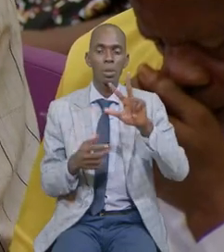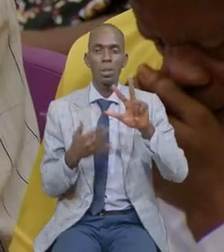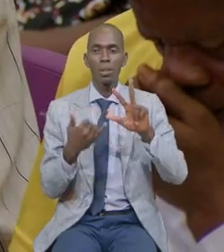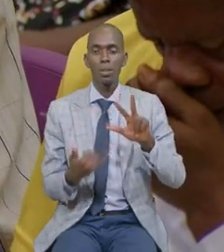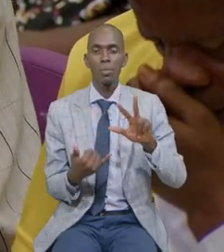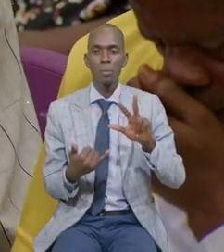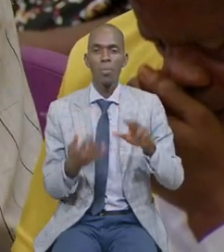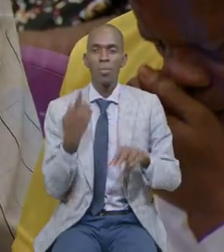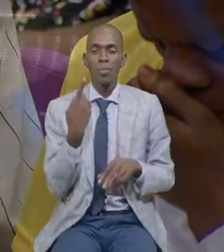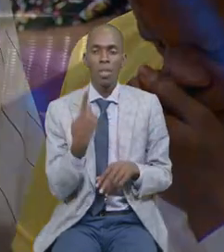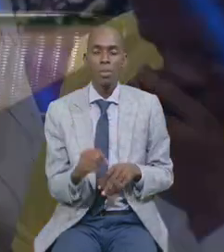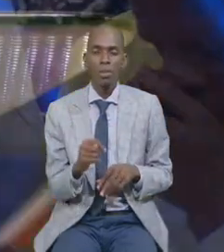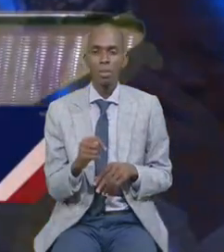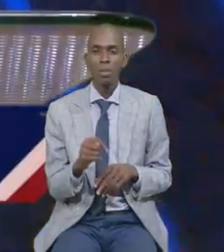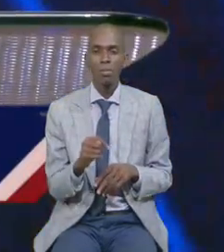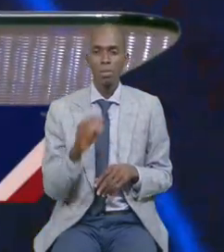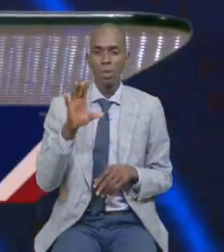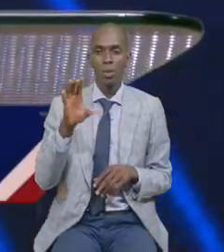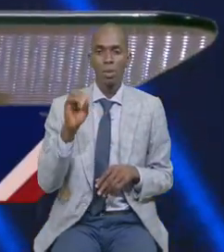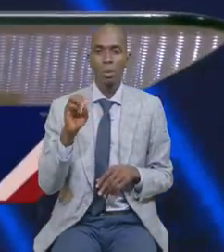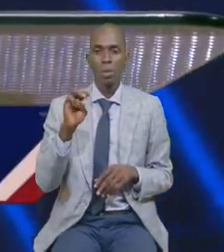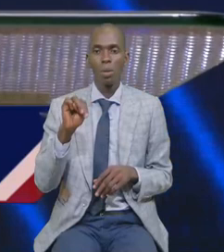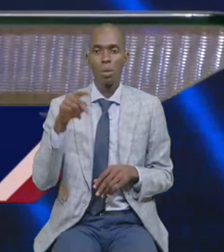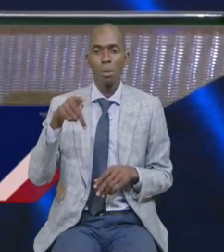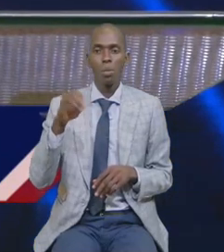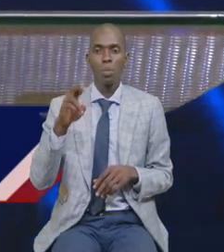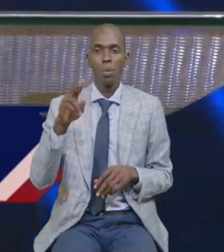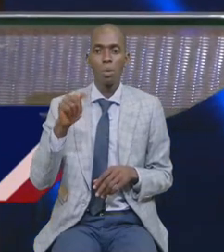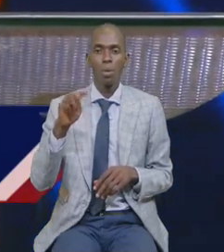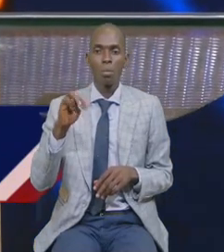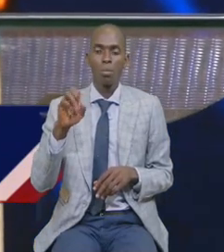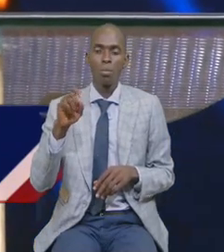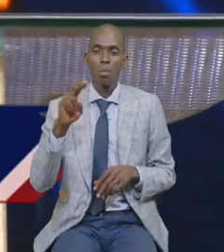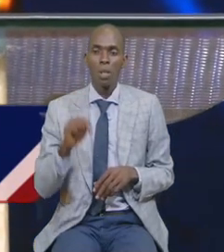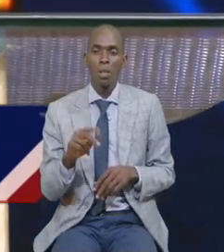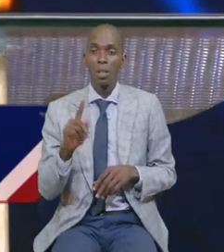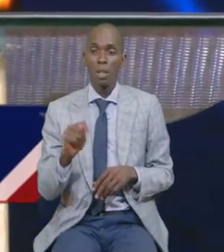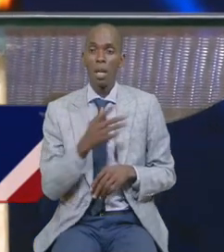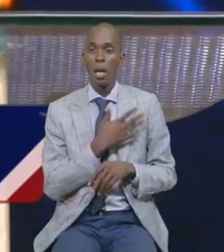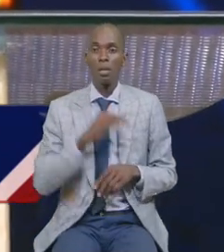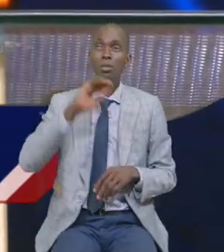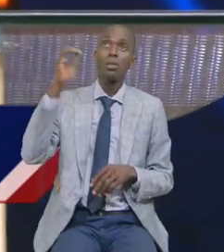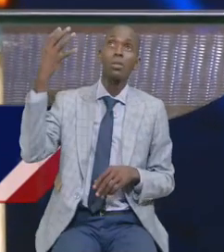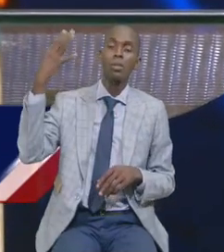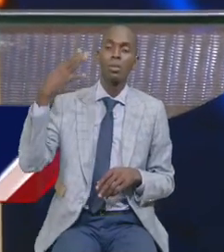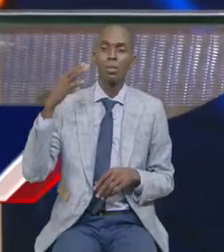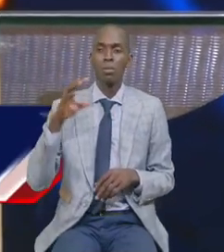three, the comportment and gracious composure despite the